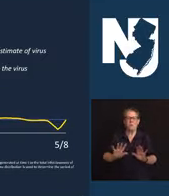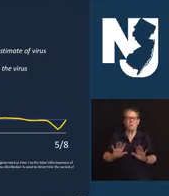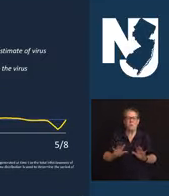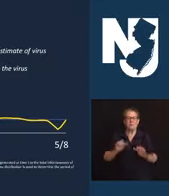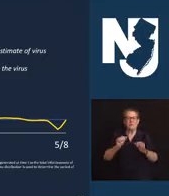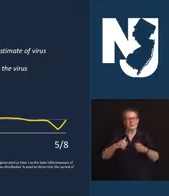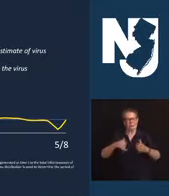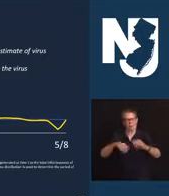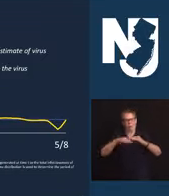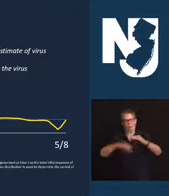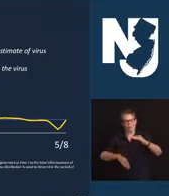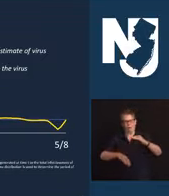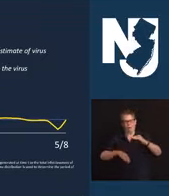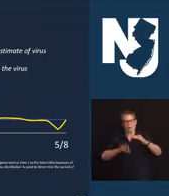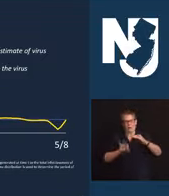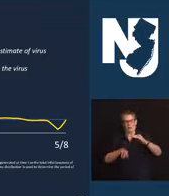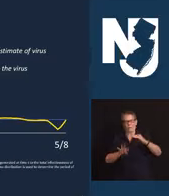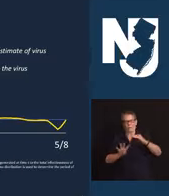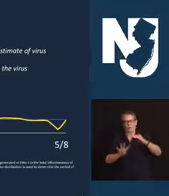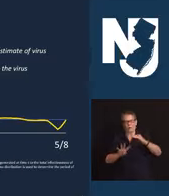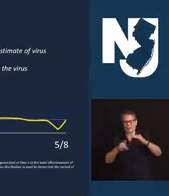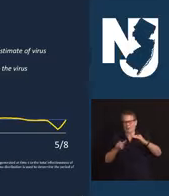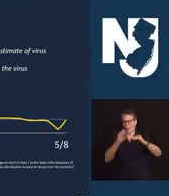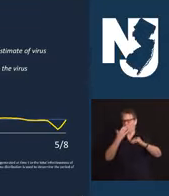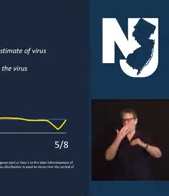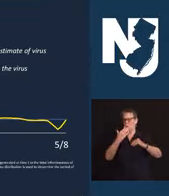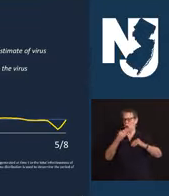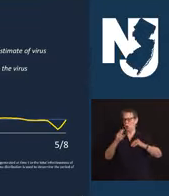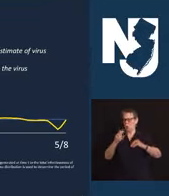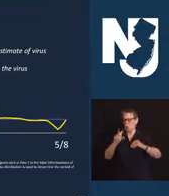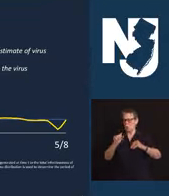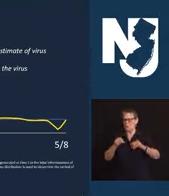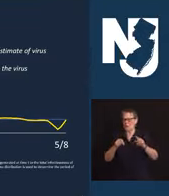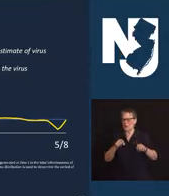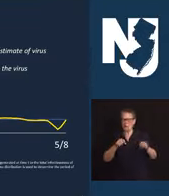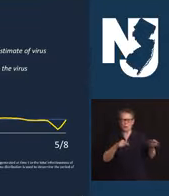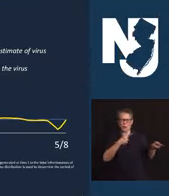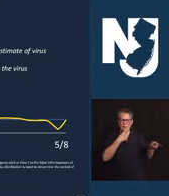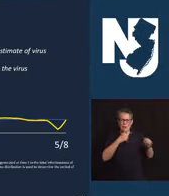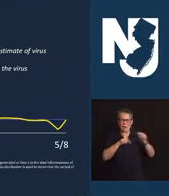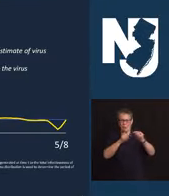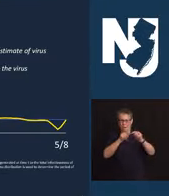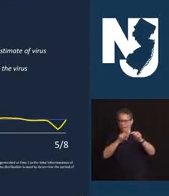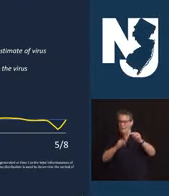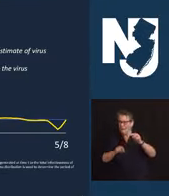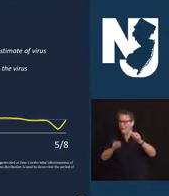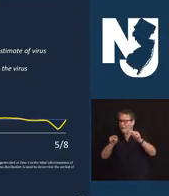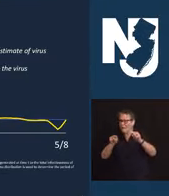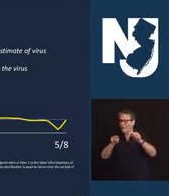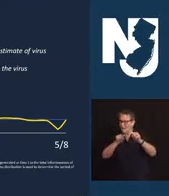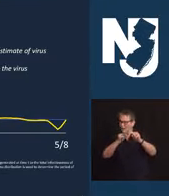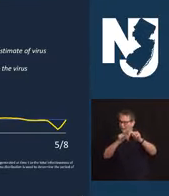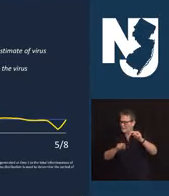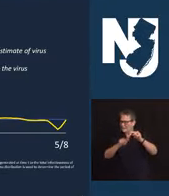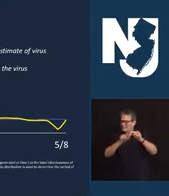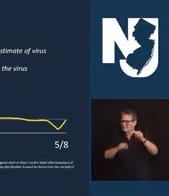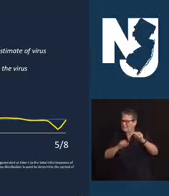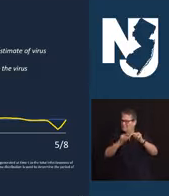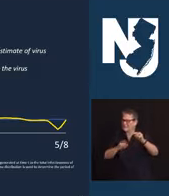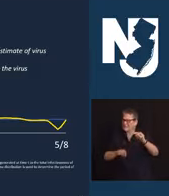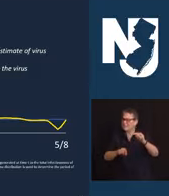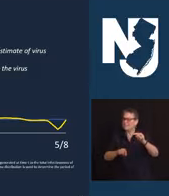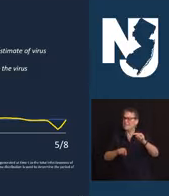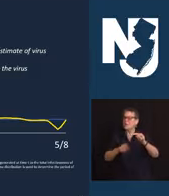so rapidly. Judy, you made the point a couple of weeks ago, this went down precipitously to an artificially